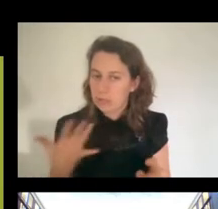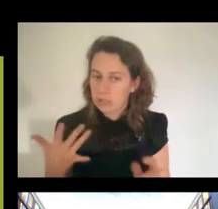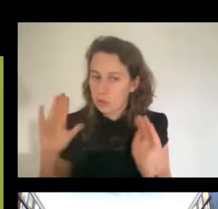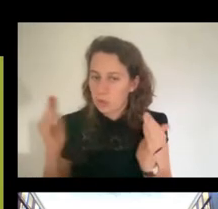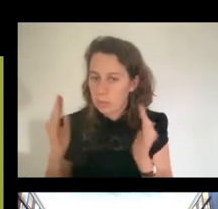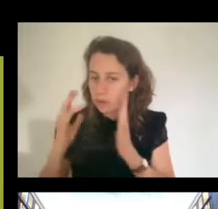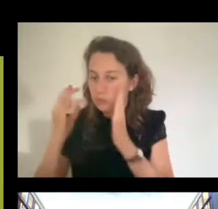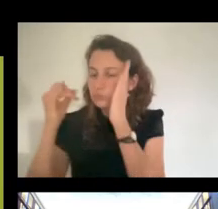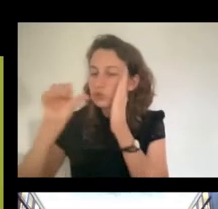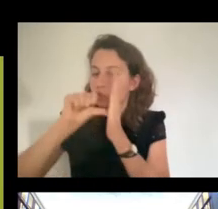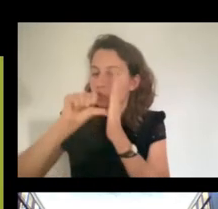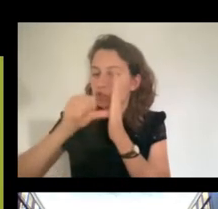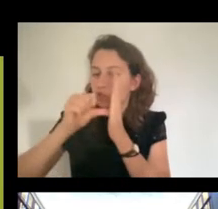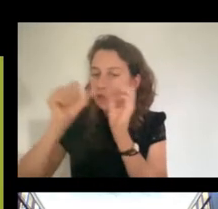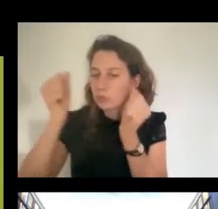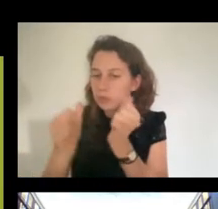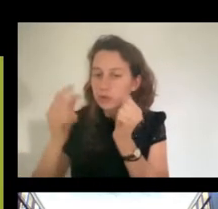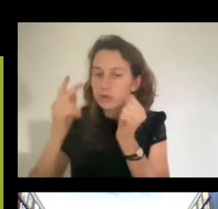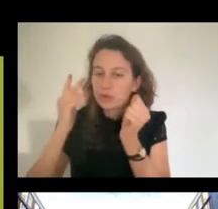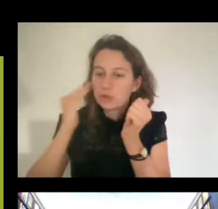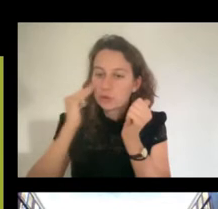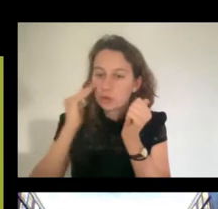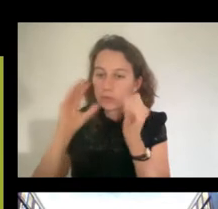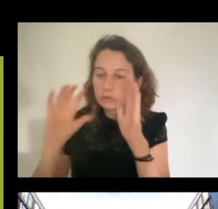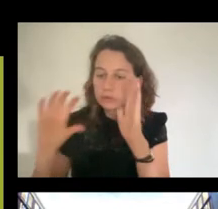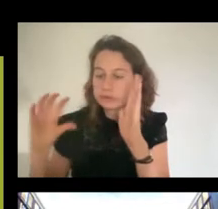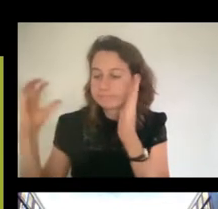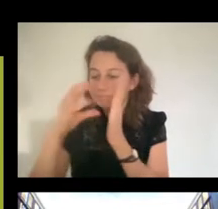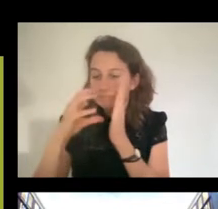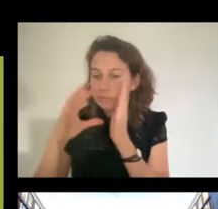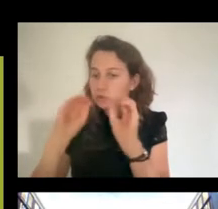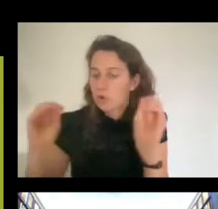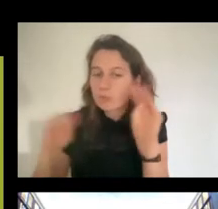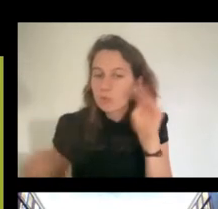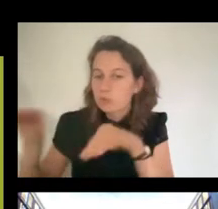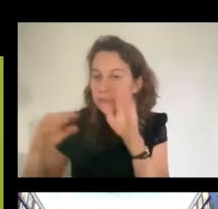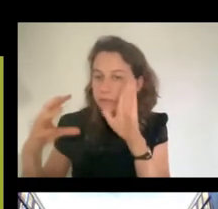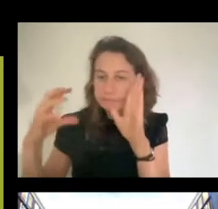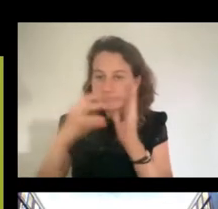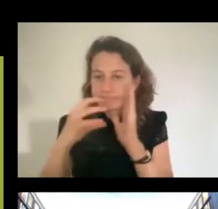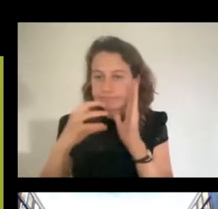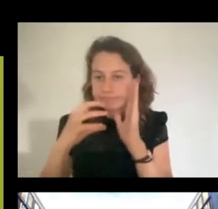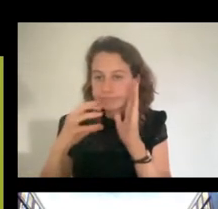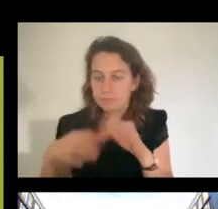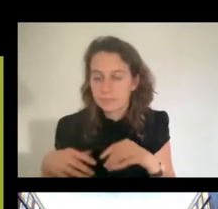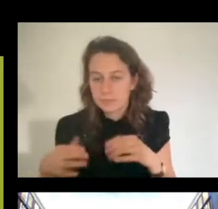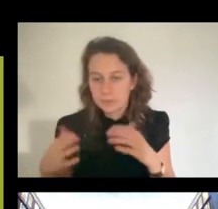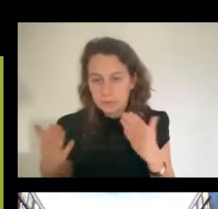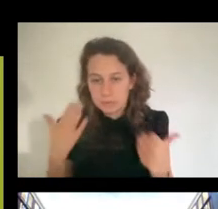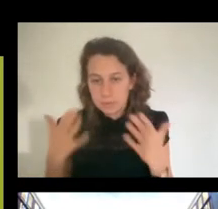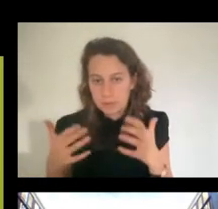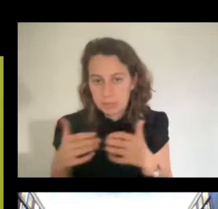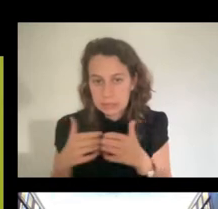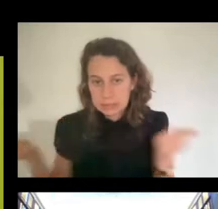sculptural, they're suspended, that suggests a moment of movement and maybe separation